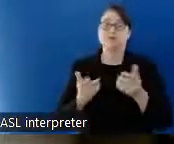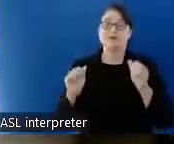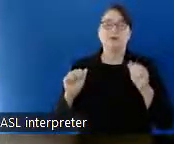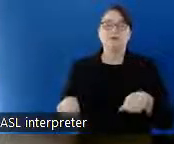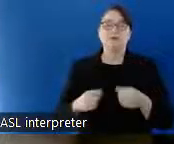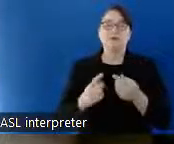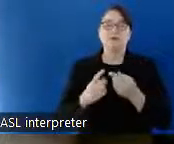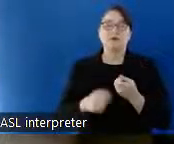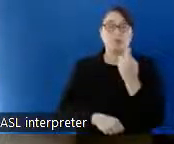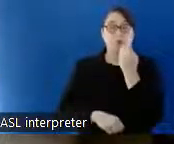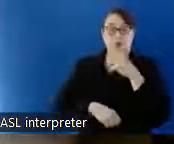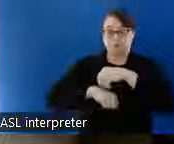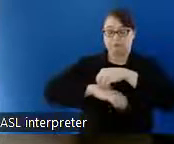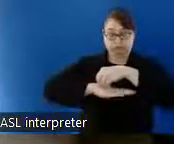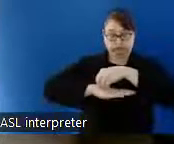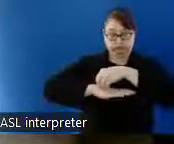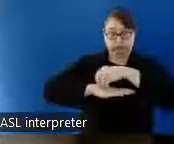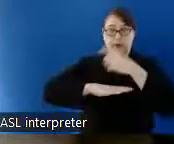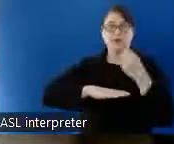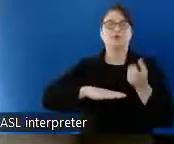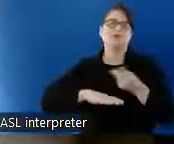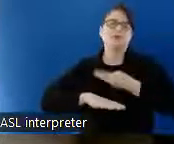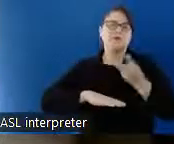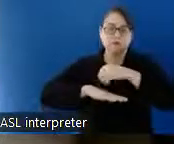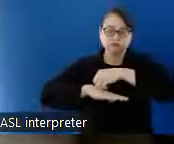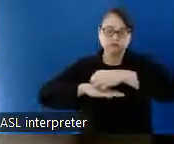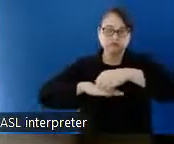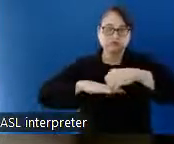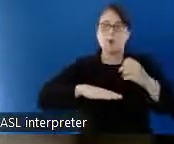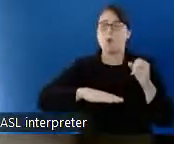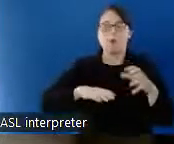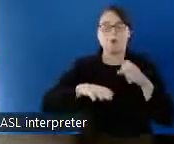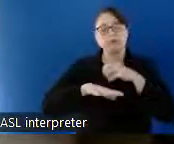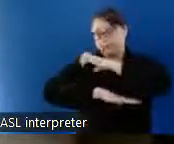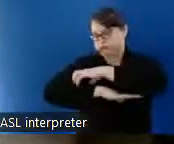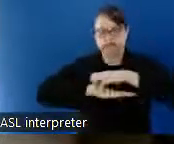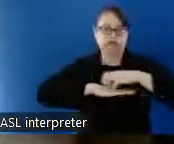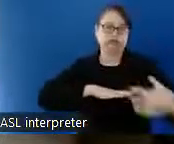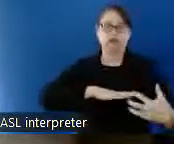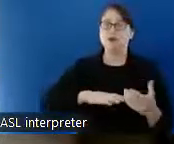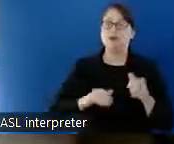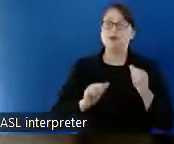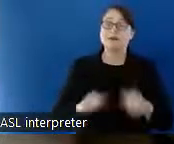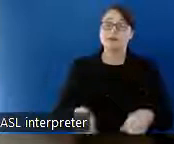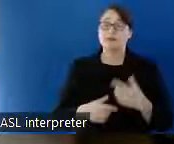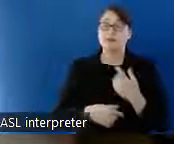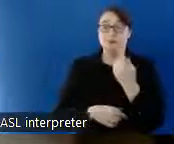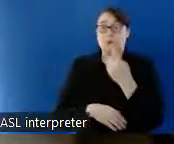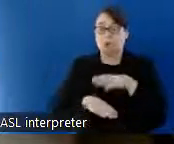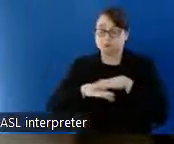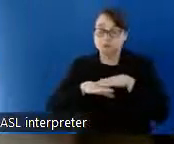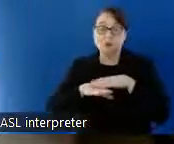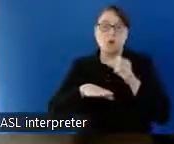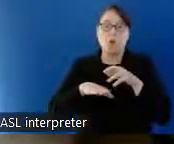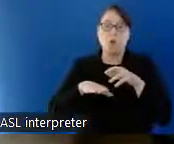1 single skin lesion to several lesions, or too many to count. And the rash can be located only on one part of the body, or it could